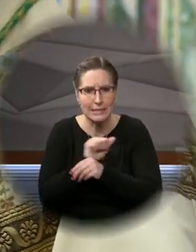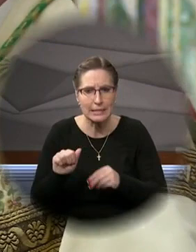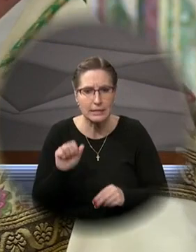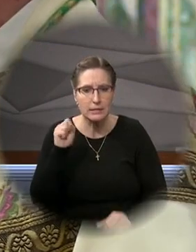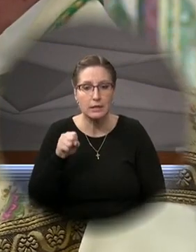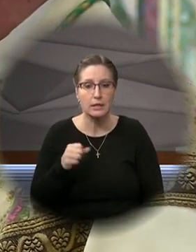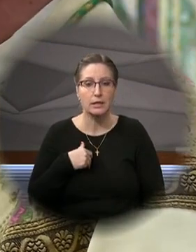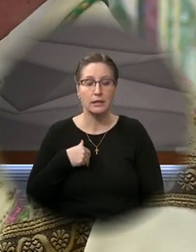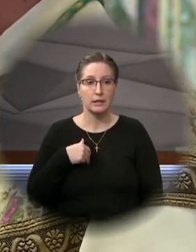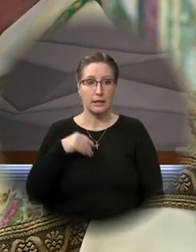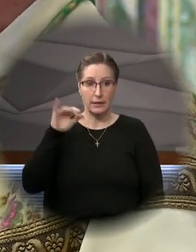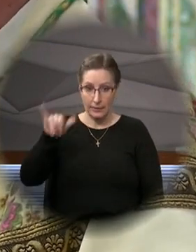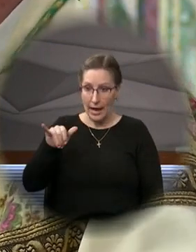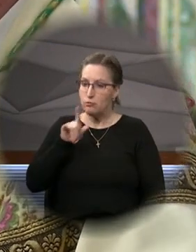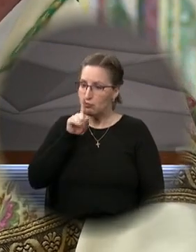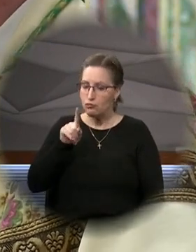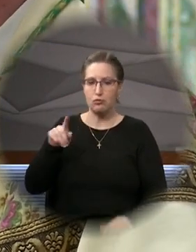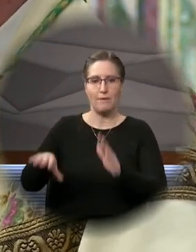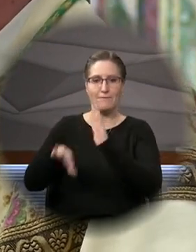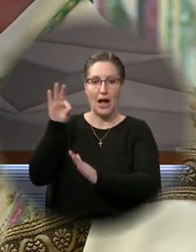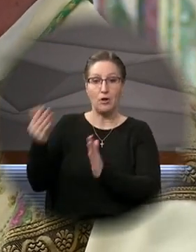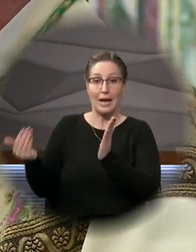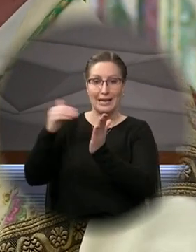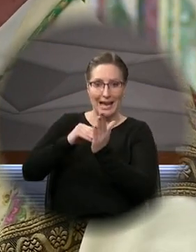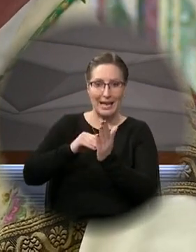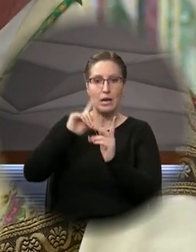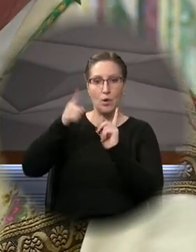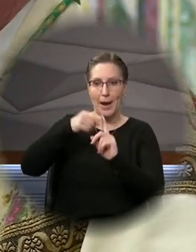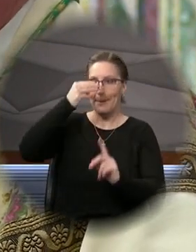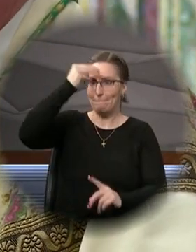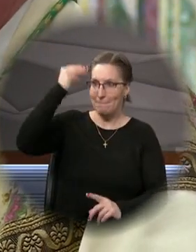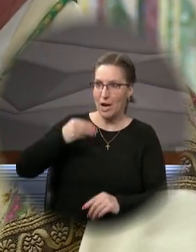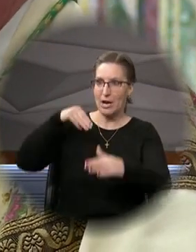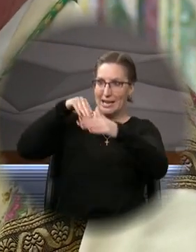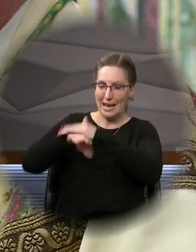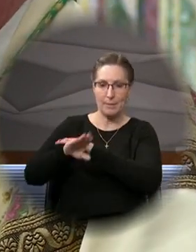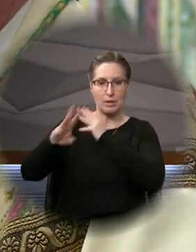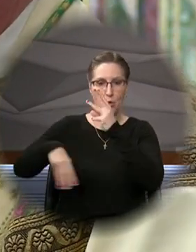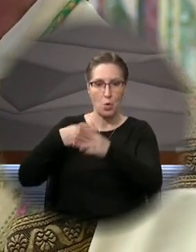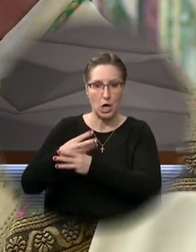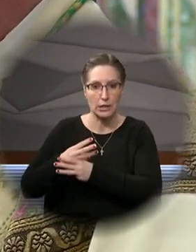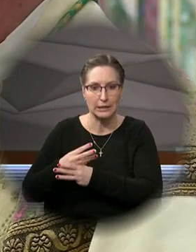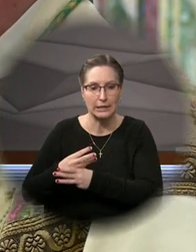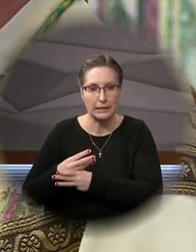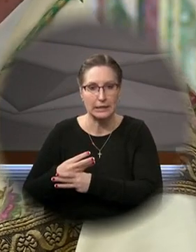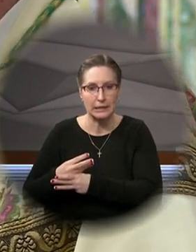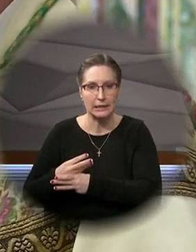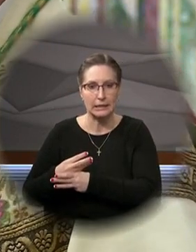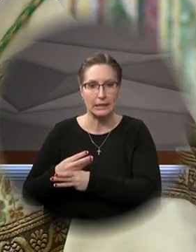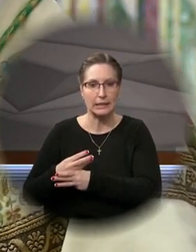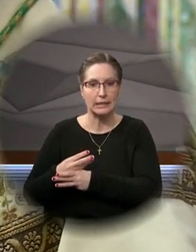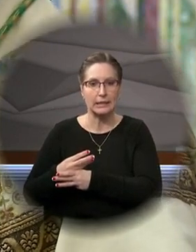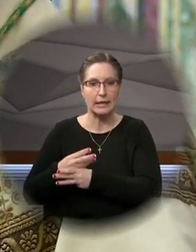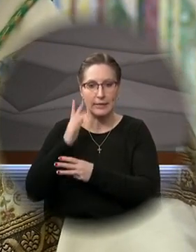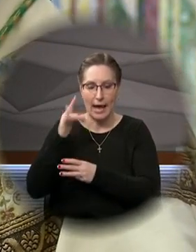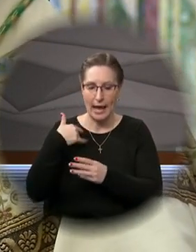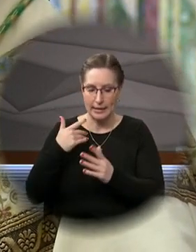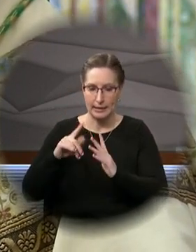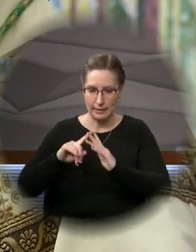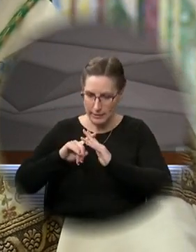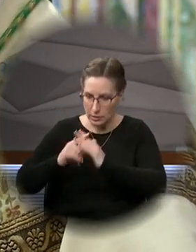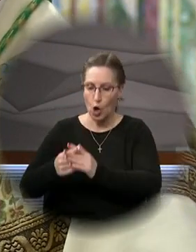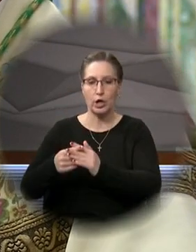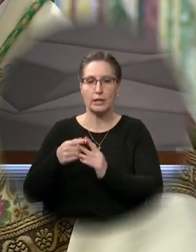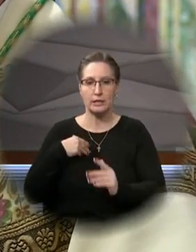expectation. The Ark of the Covenant was rediscovered. Mary came into the world, and that triggered the advent of the Messiah.